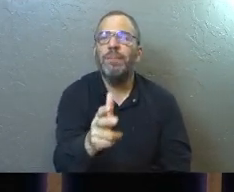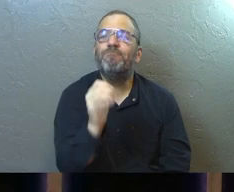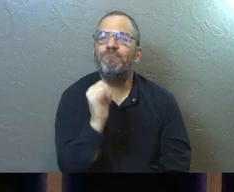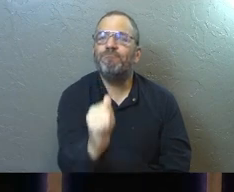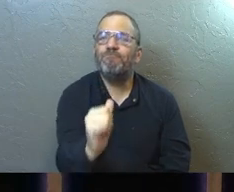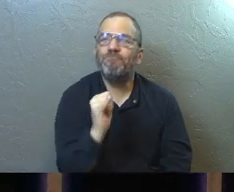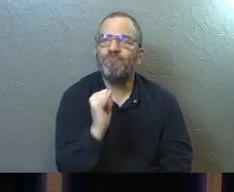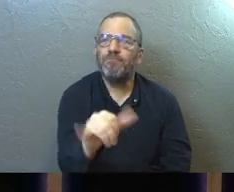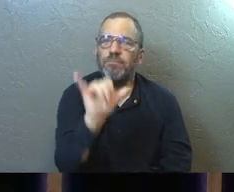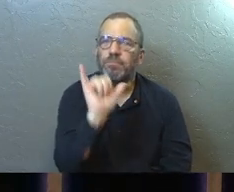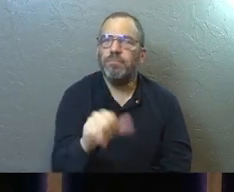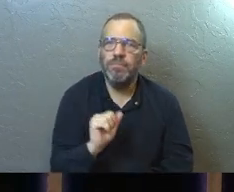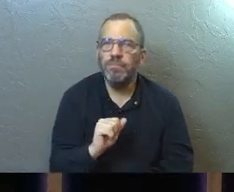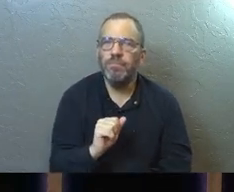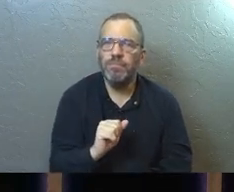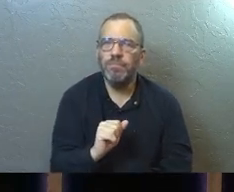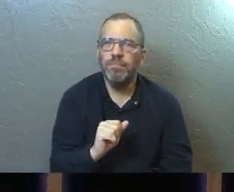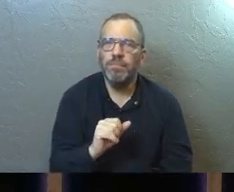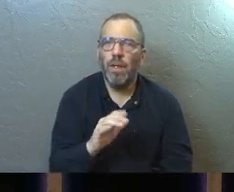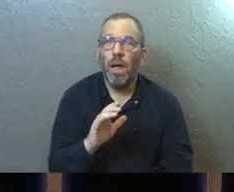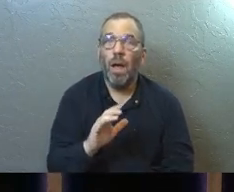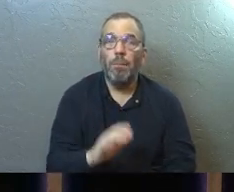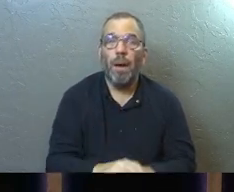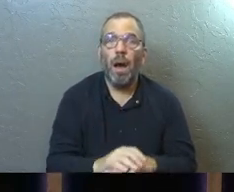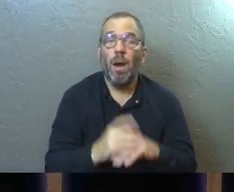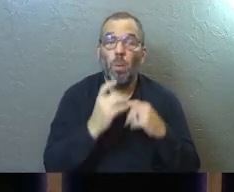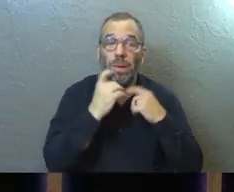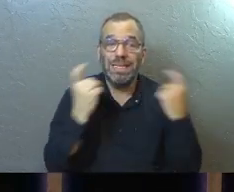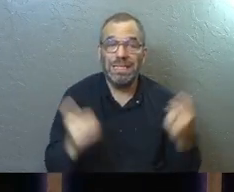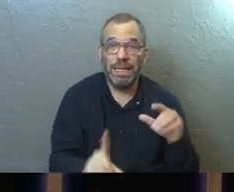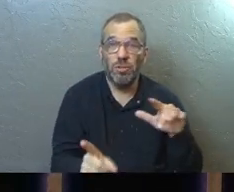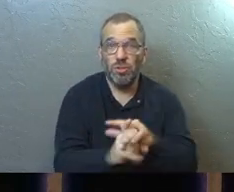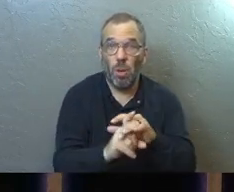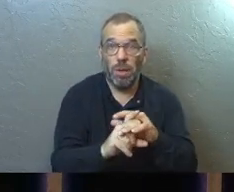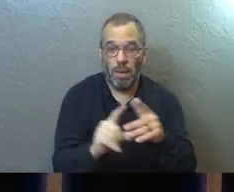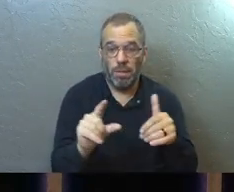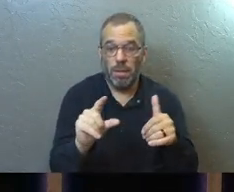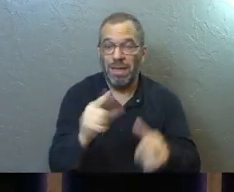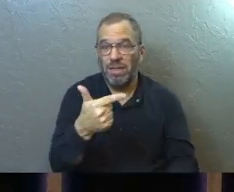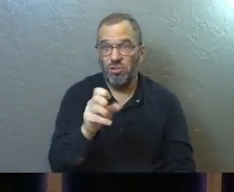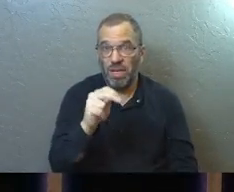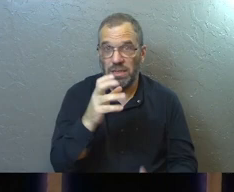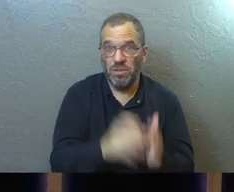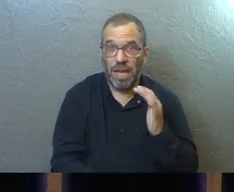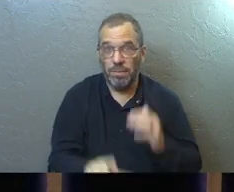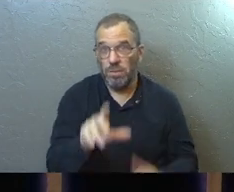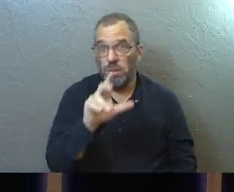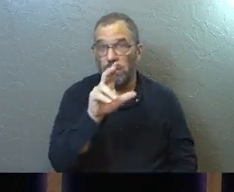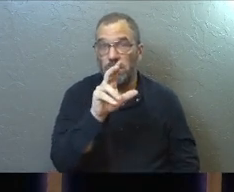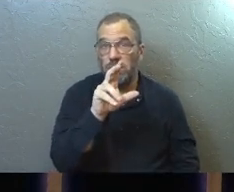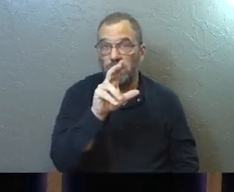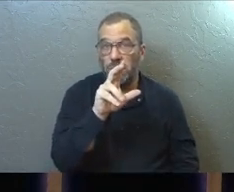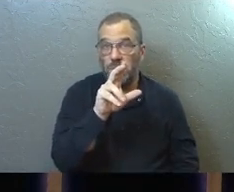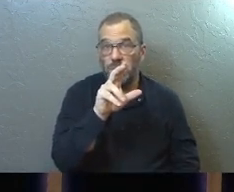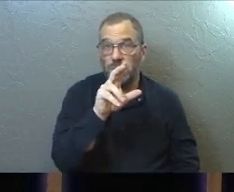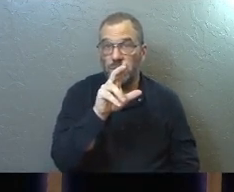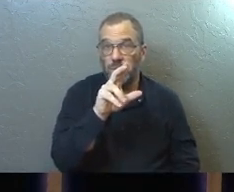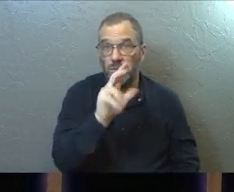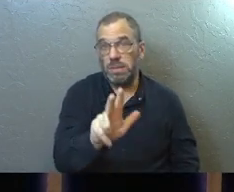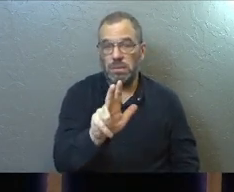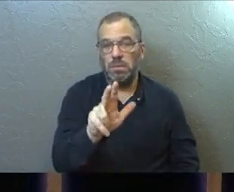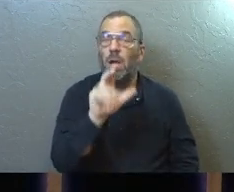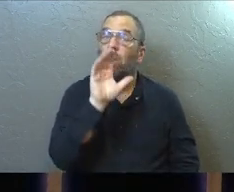way. So when the fall happened and sin entered the picture and the curse of sin entered our souls, the scripture